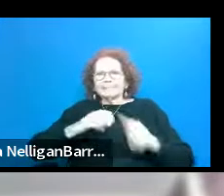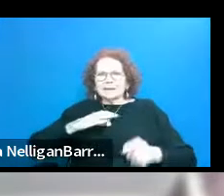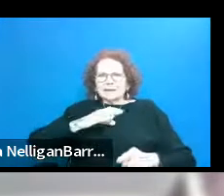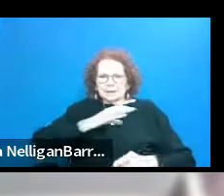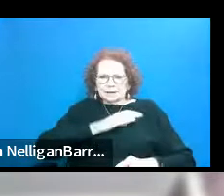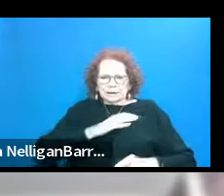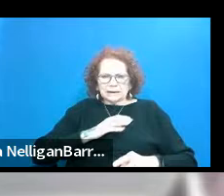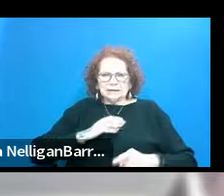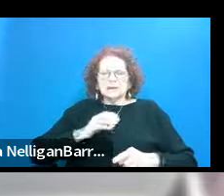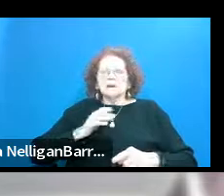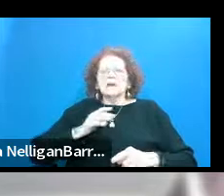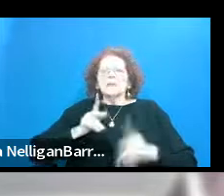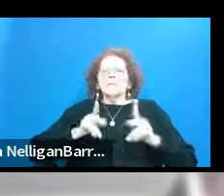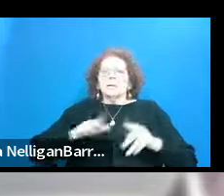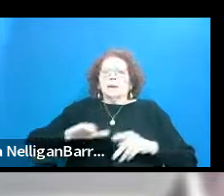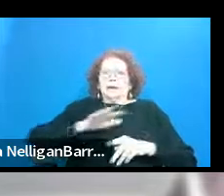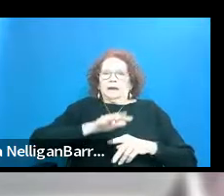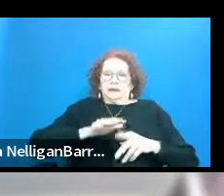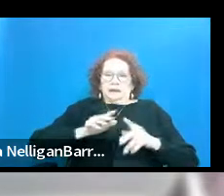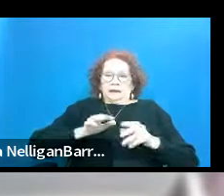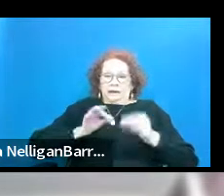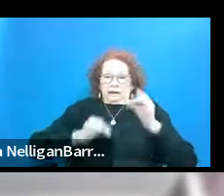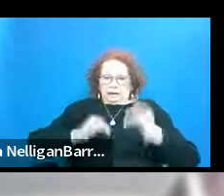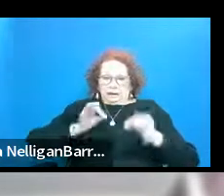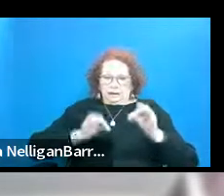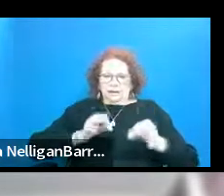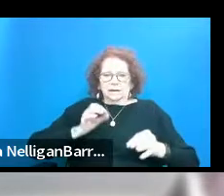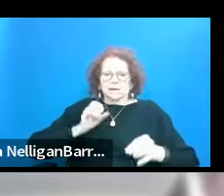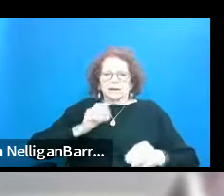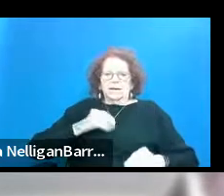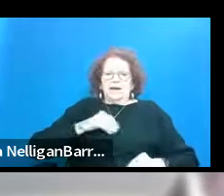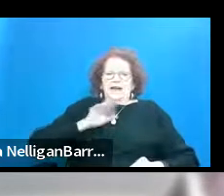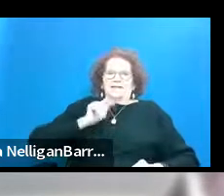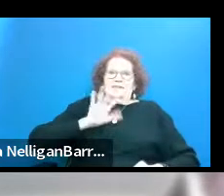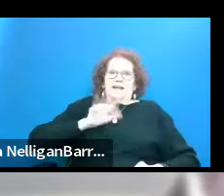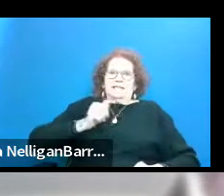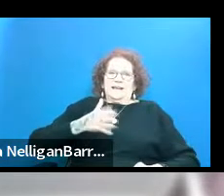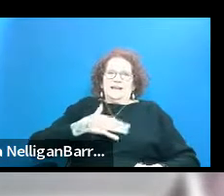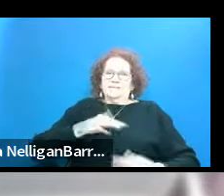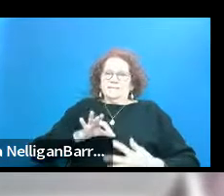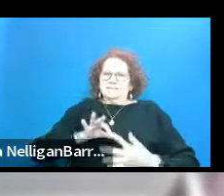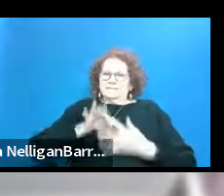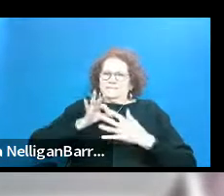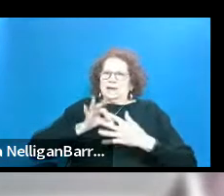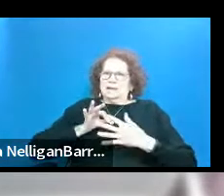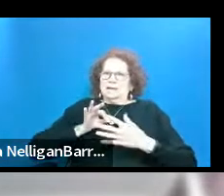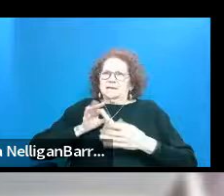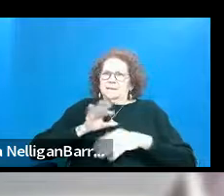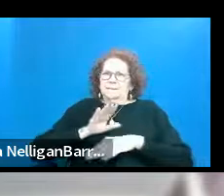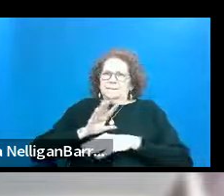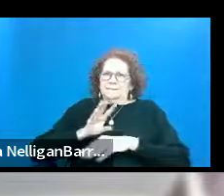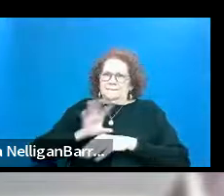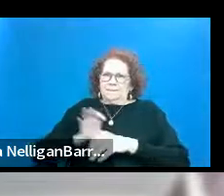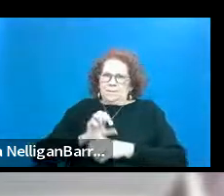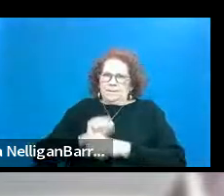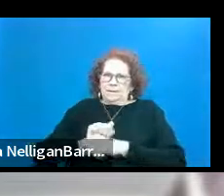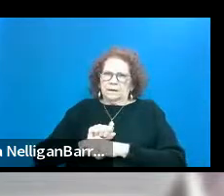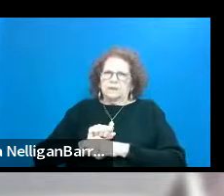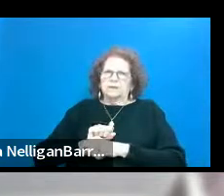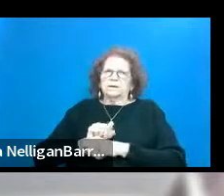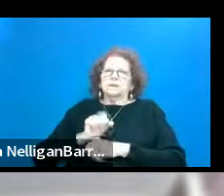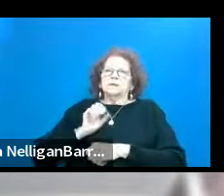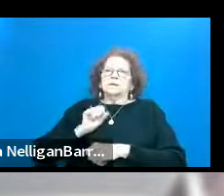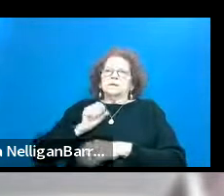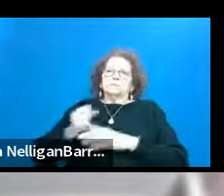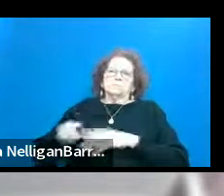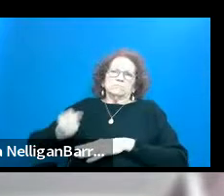at 5:15, we have a special meeting to appoint our representative for the Police Accountability Board.